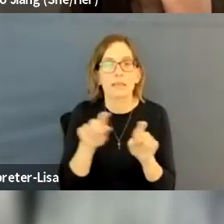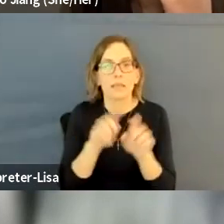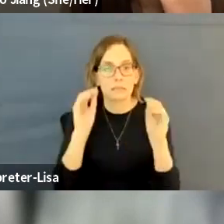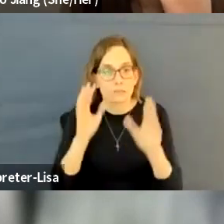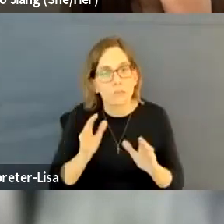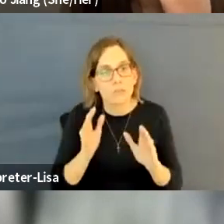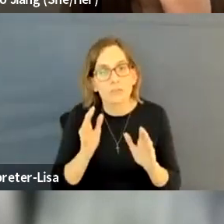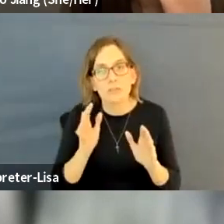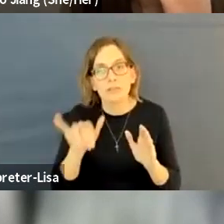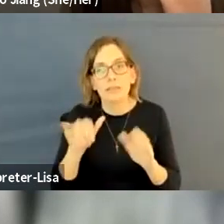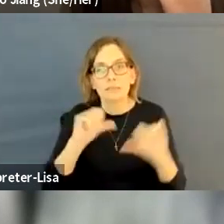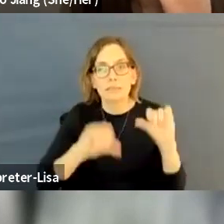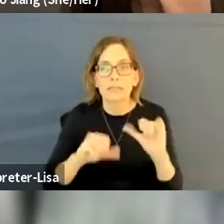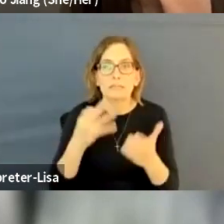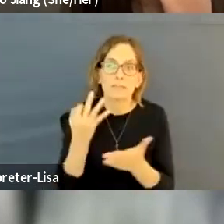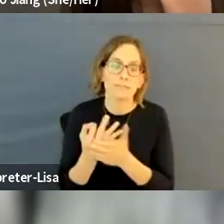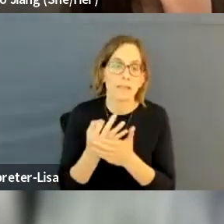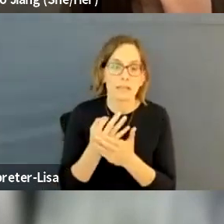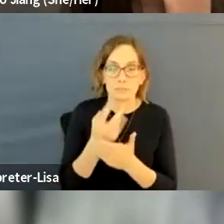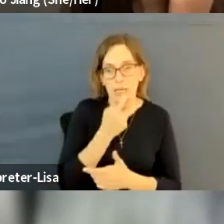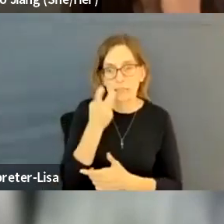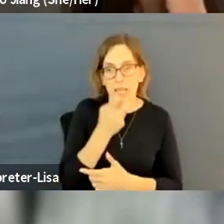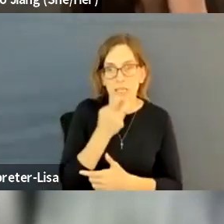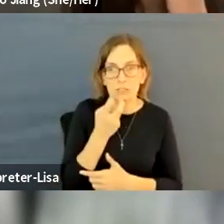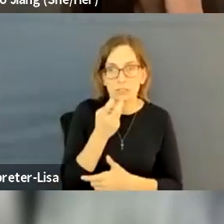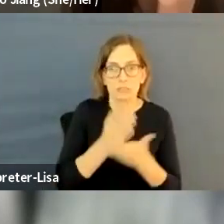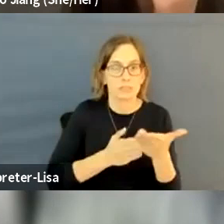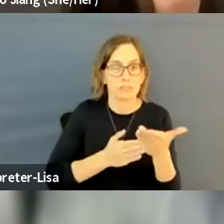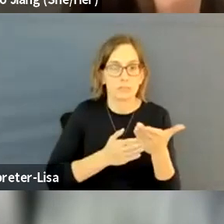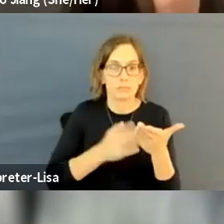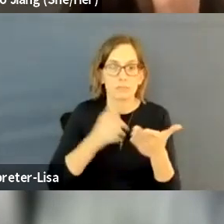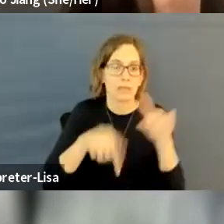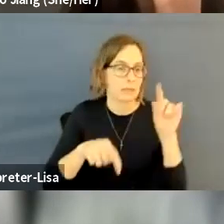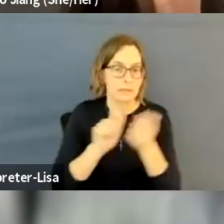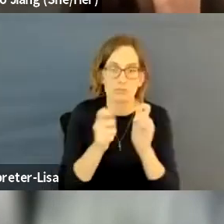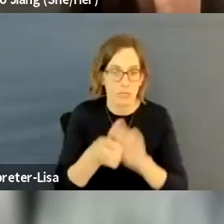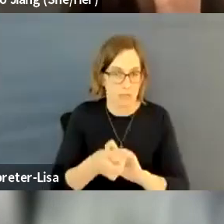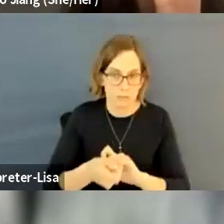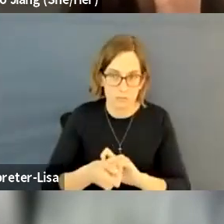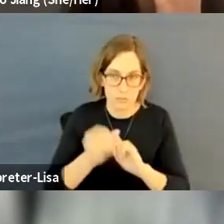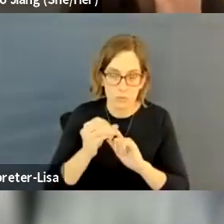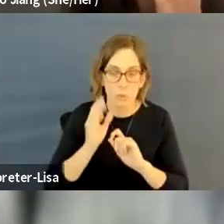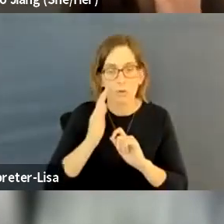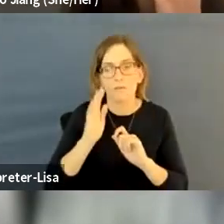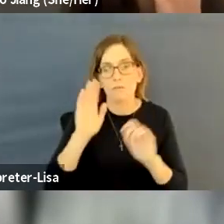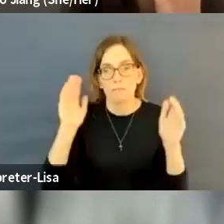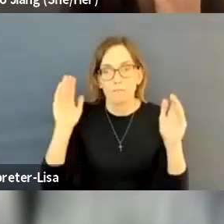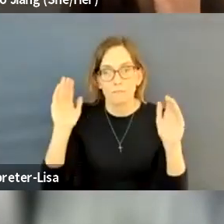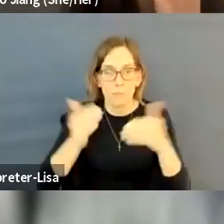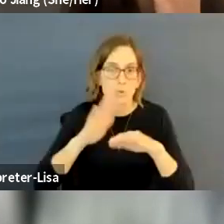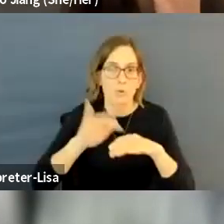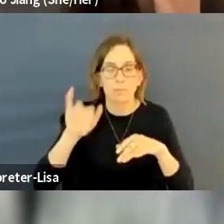fact, scientific fact, that pronunciation at some point cannot be changed. So we'll just focus on academic